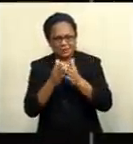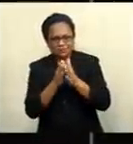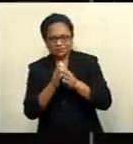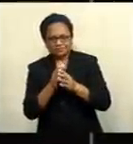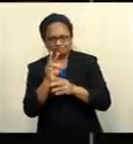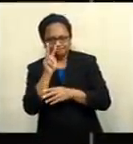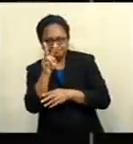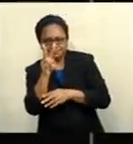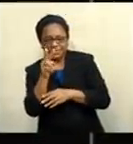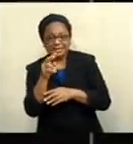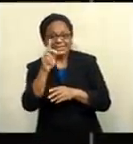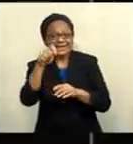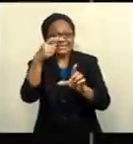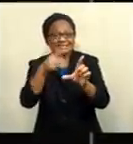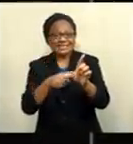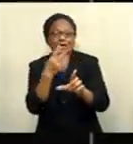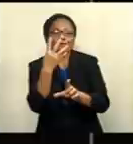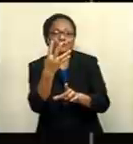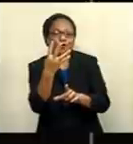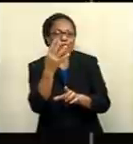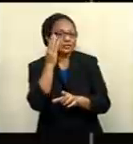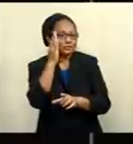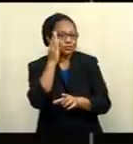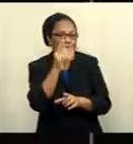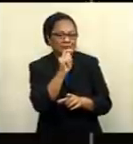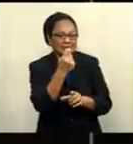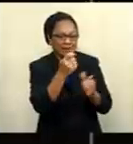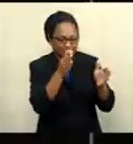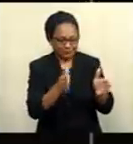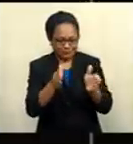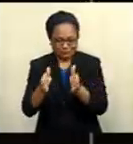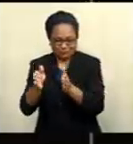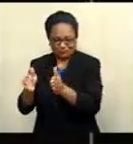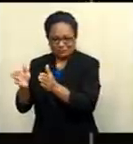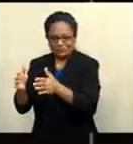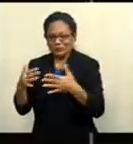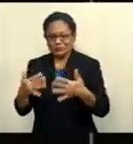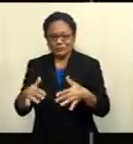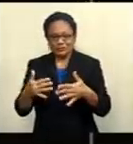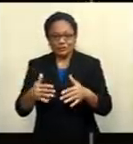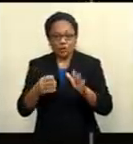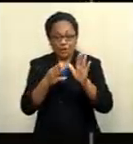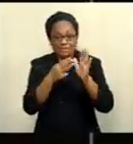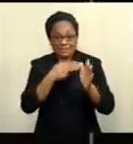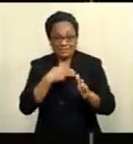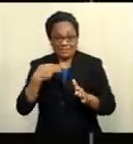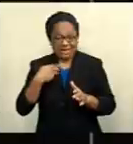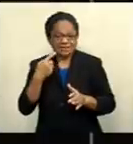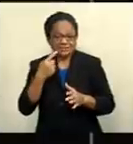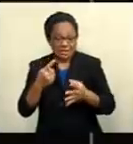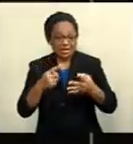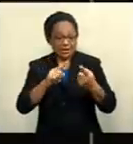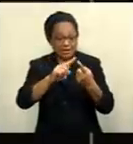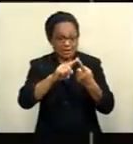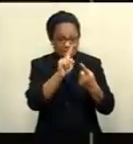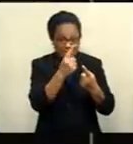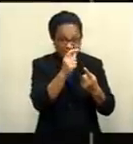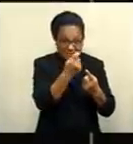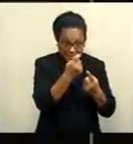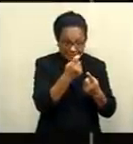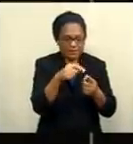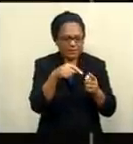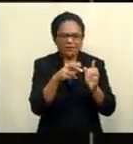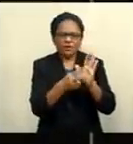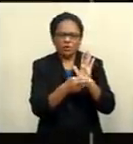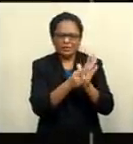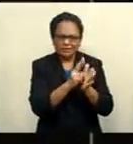a 4-school term next year. Minister Pramila Kumar says the first term can be used to catch up and revise